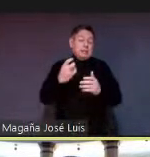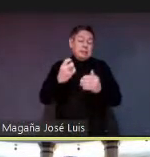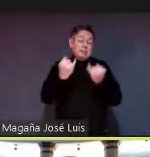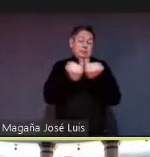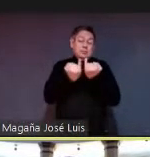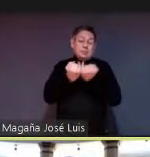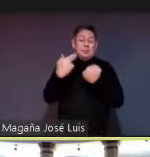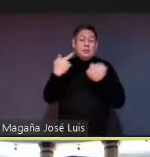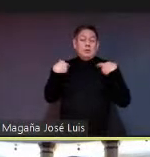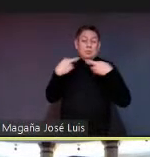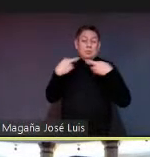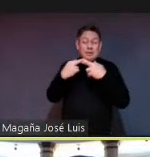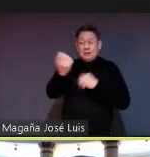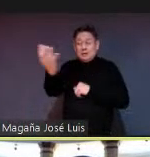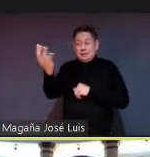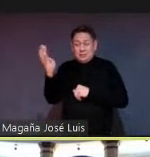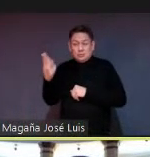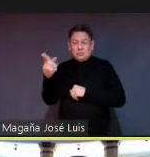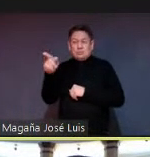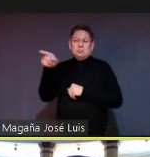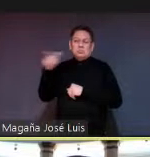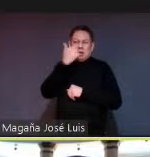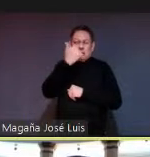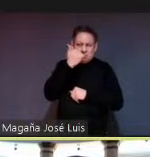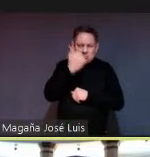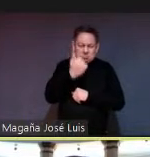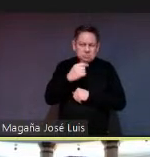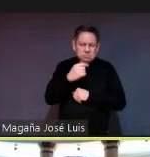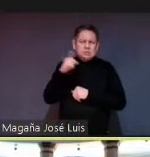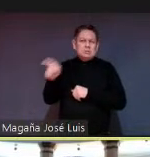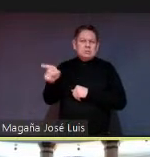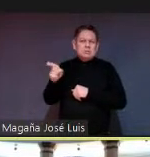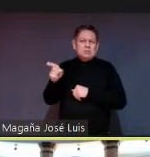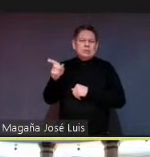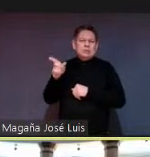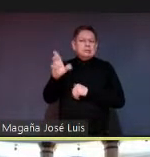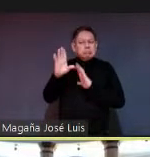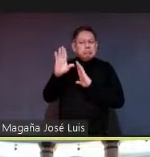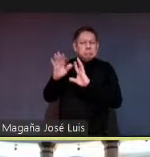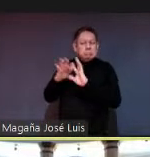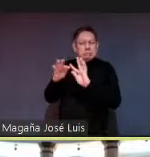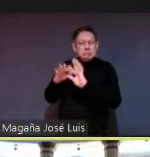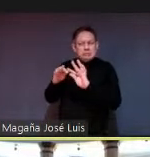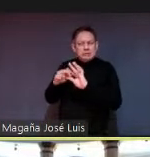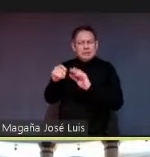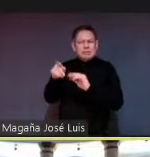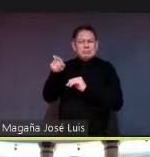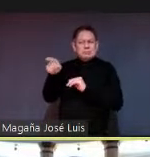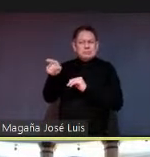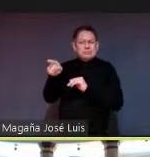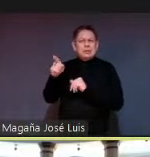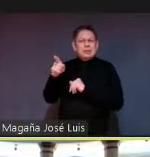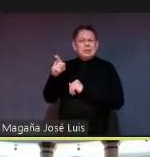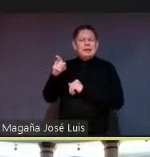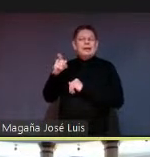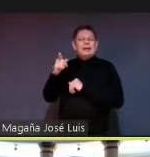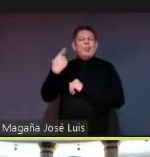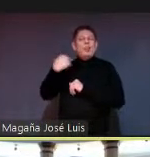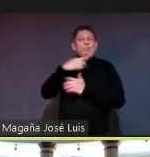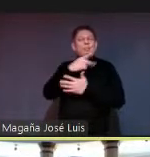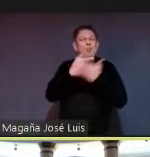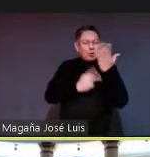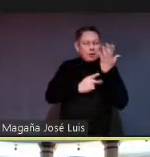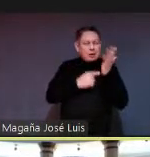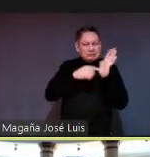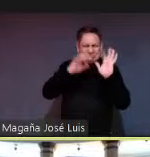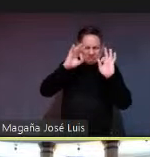assets. We convinced the teachers and the students, and all of us believed, we are convinced that we were doing